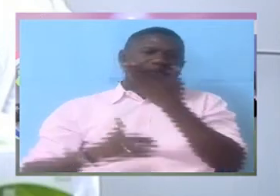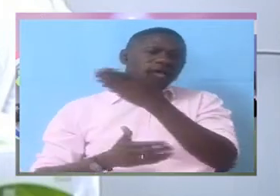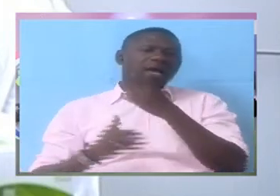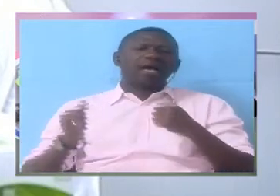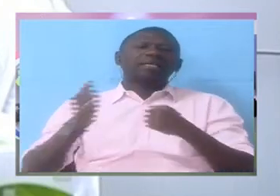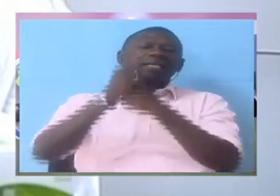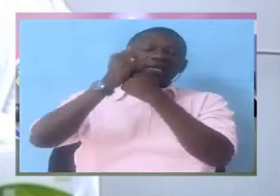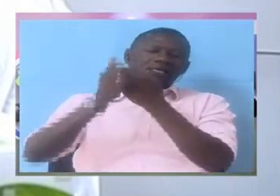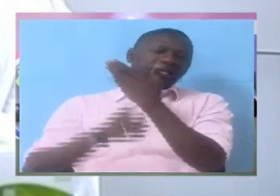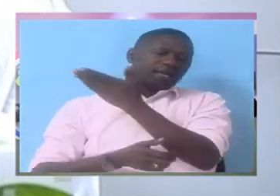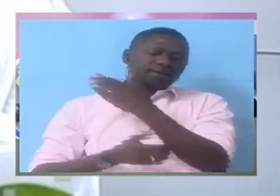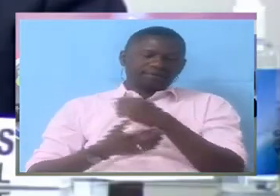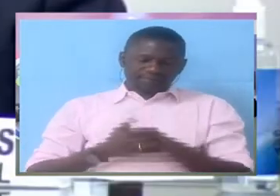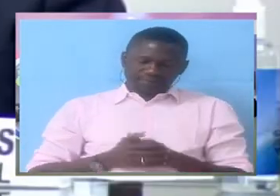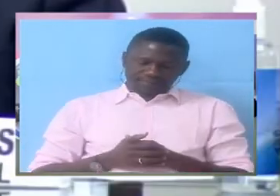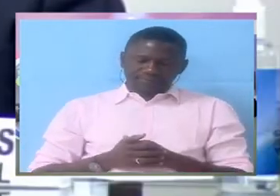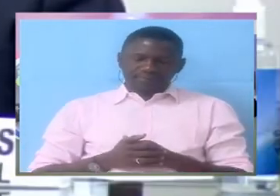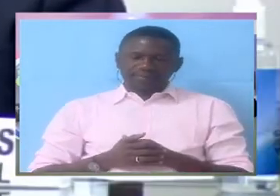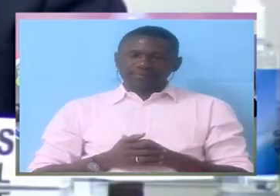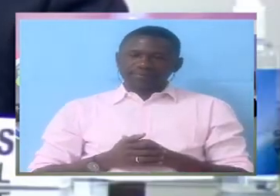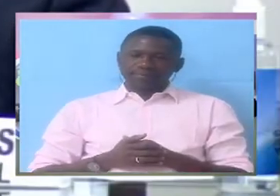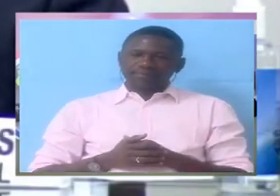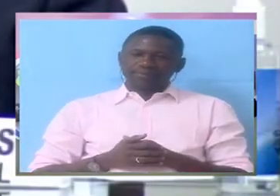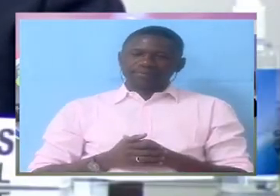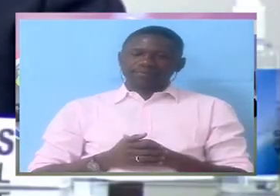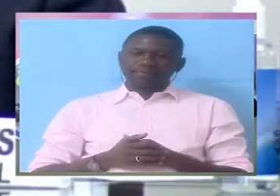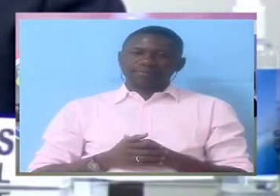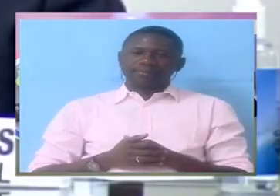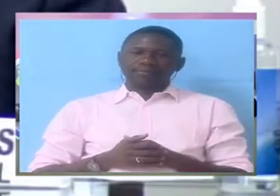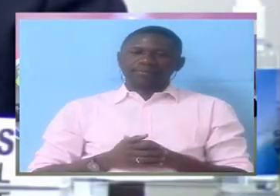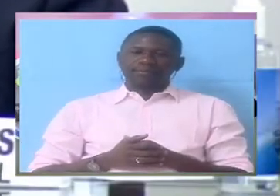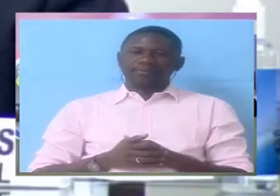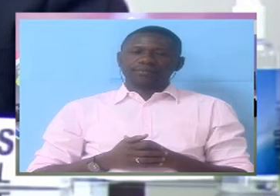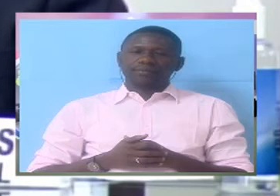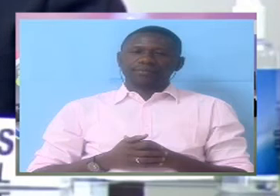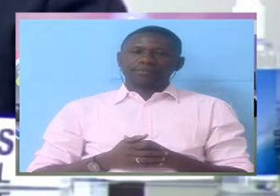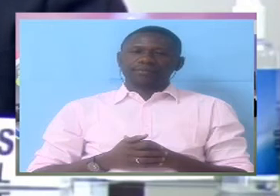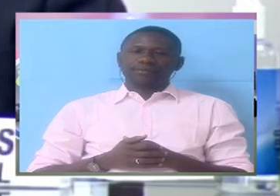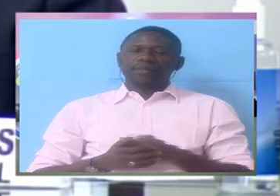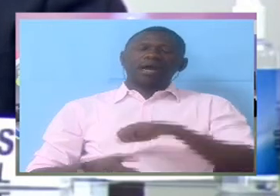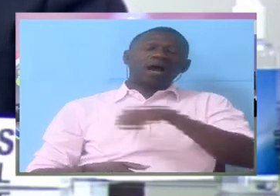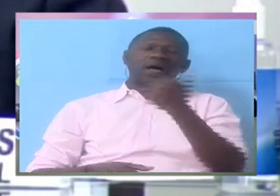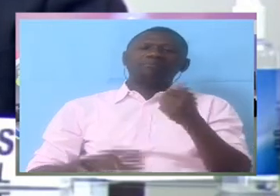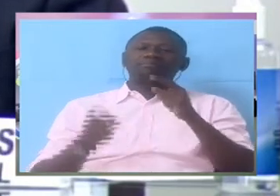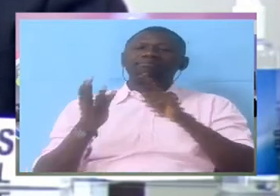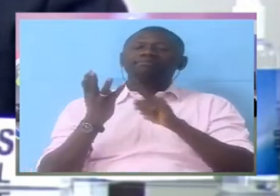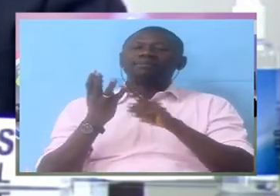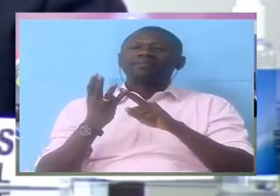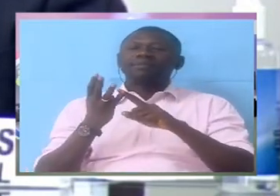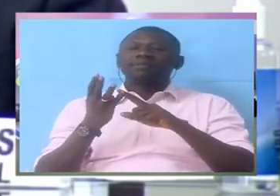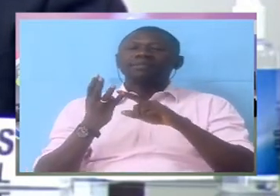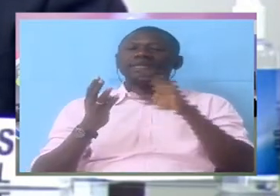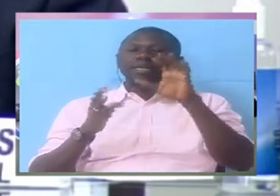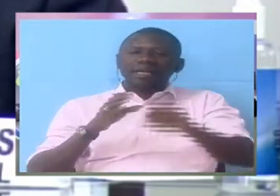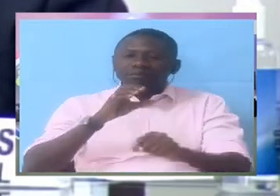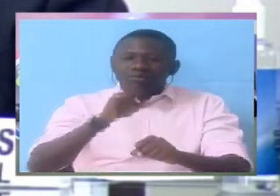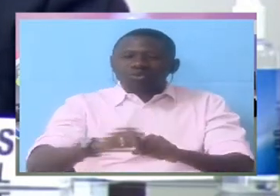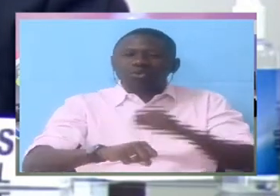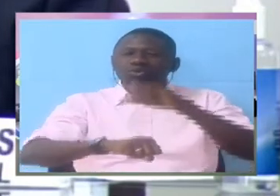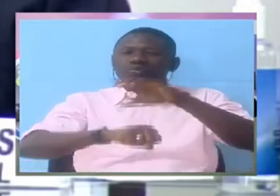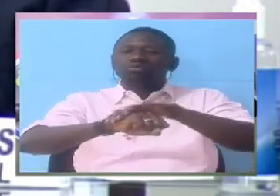1998. And the capture, torture, and torture